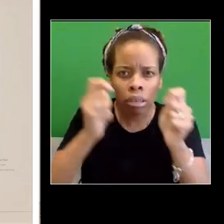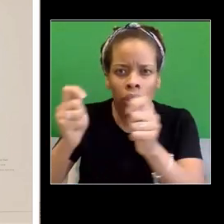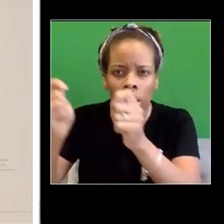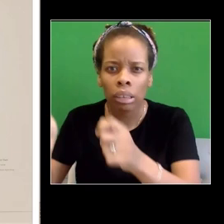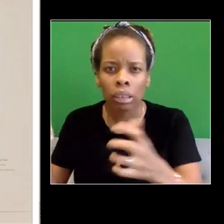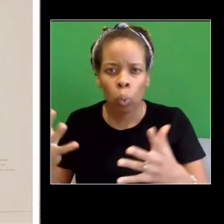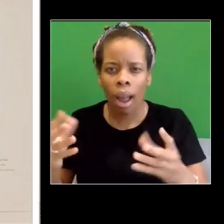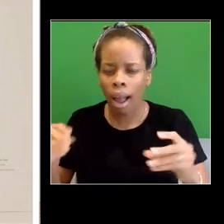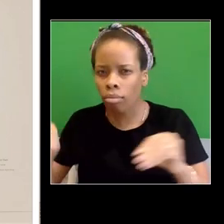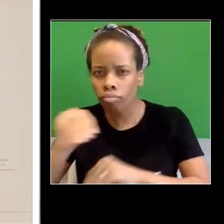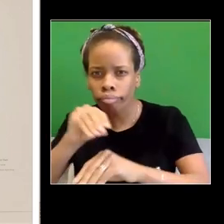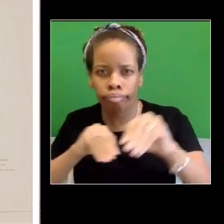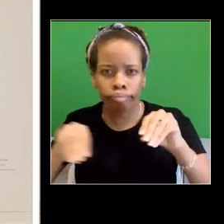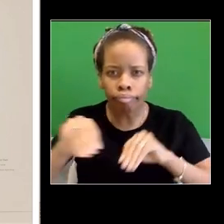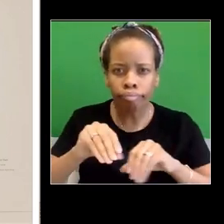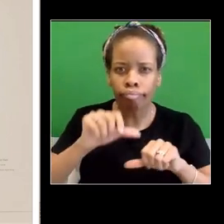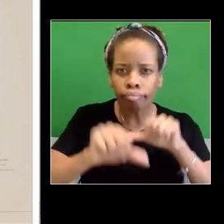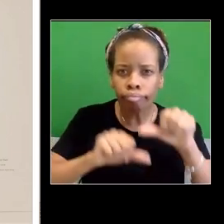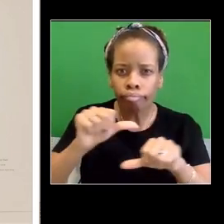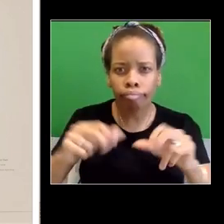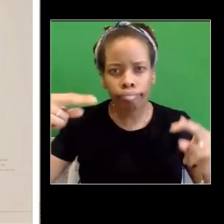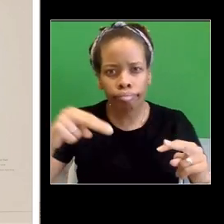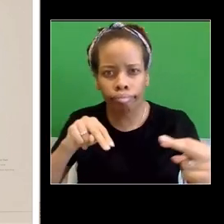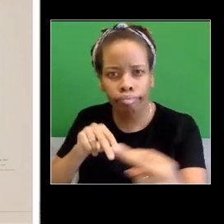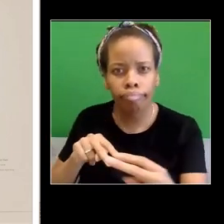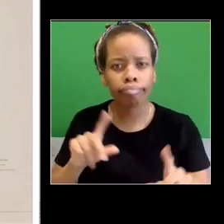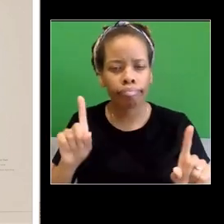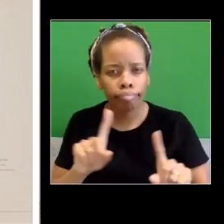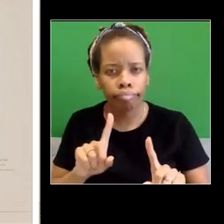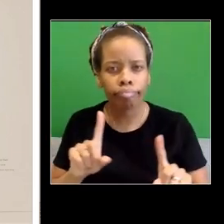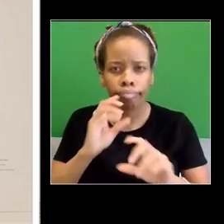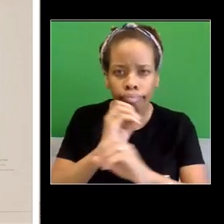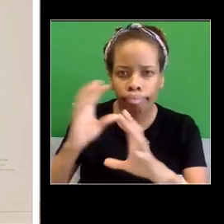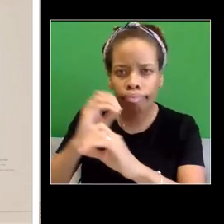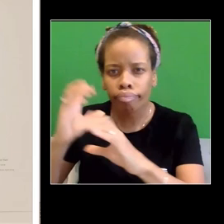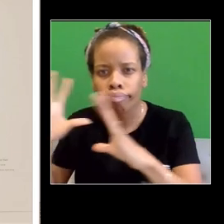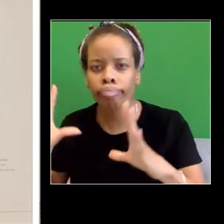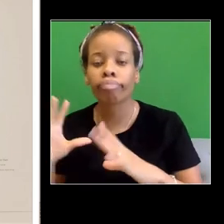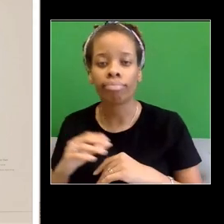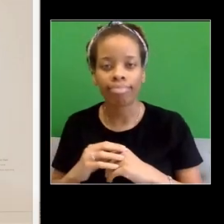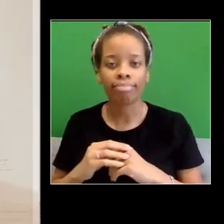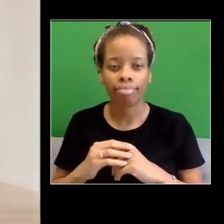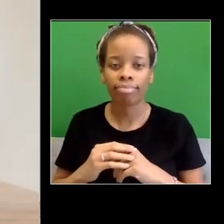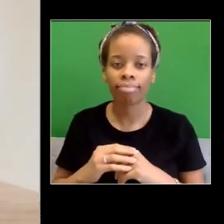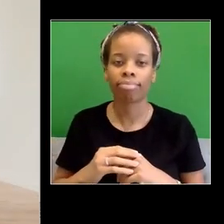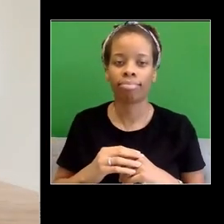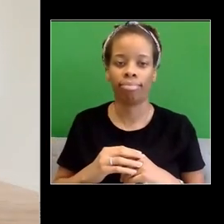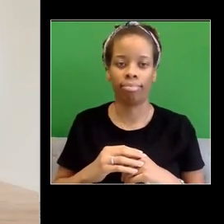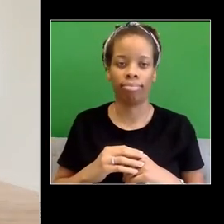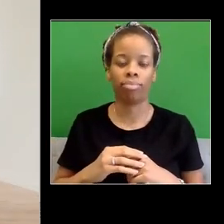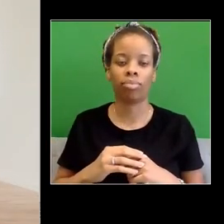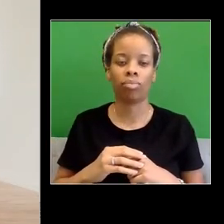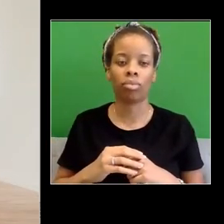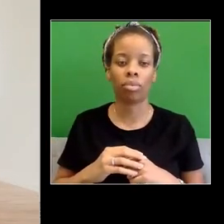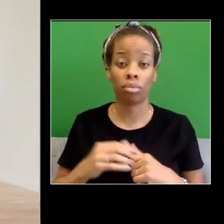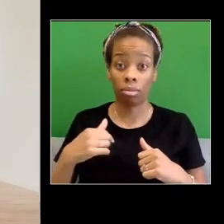and the sequence and the views and the all the different viewpoints within the show on the scale model. And